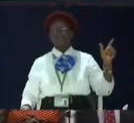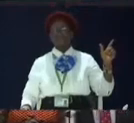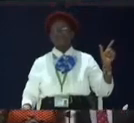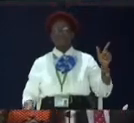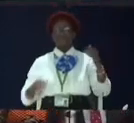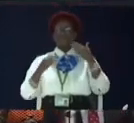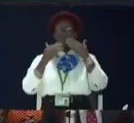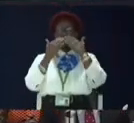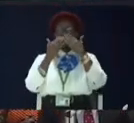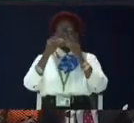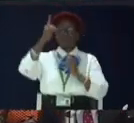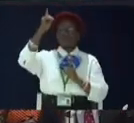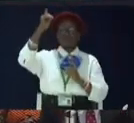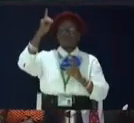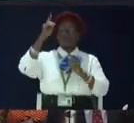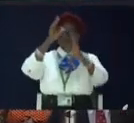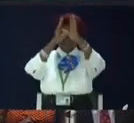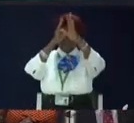Thank you, Father.